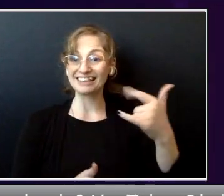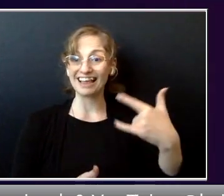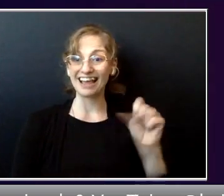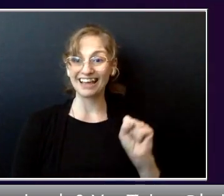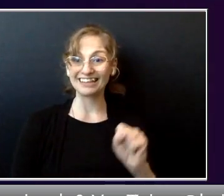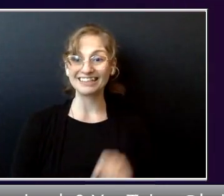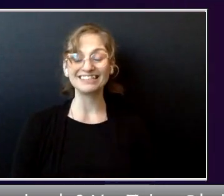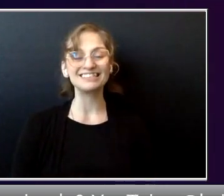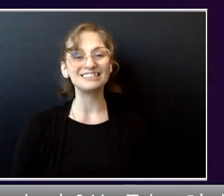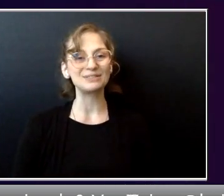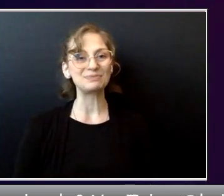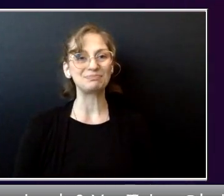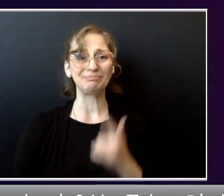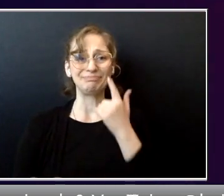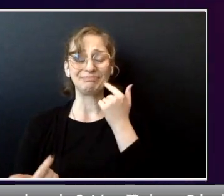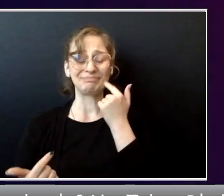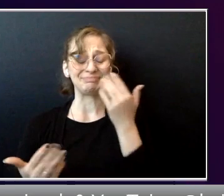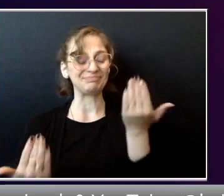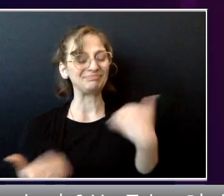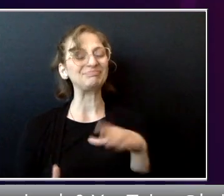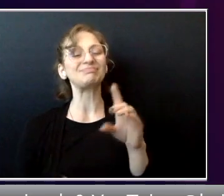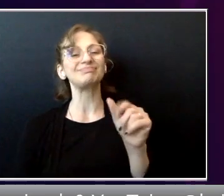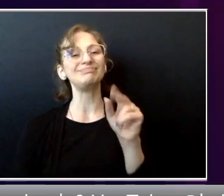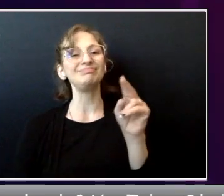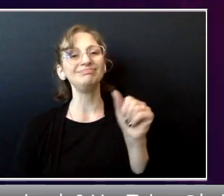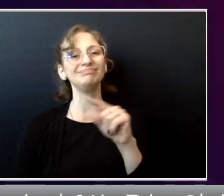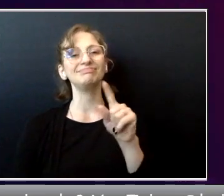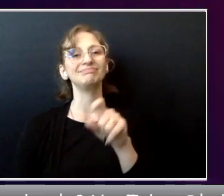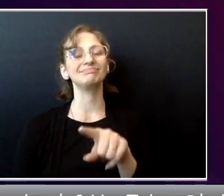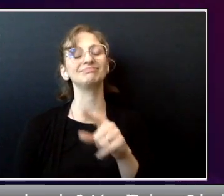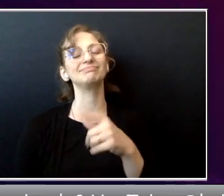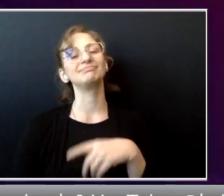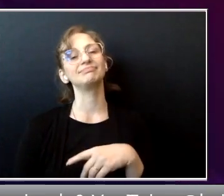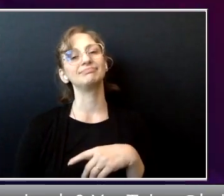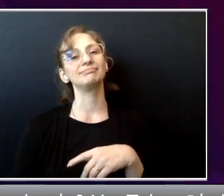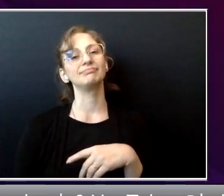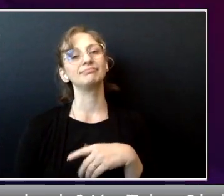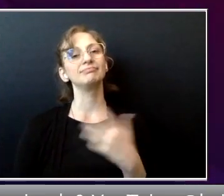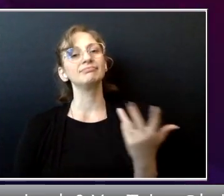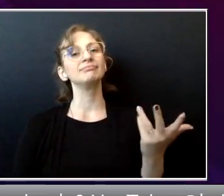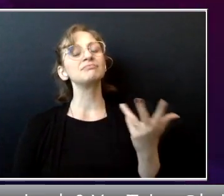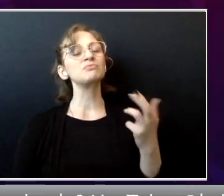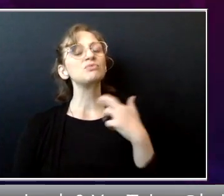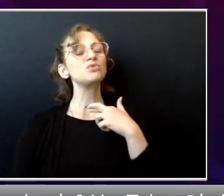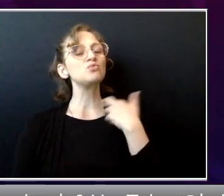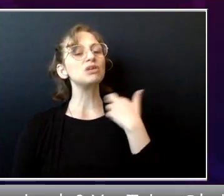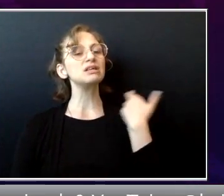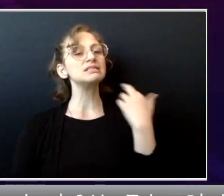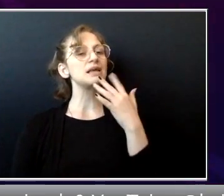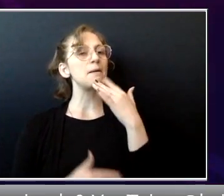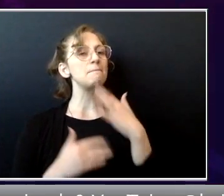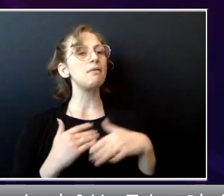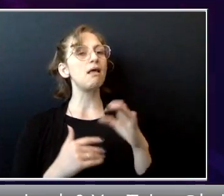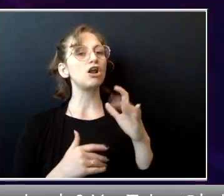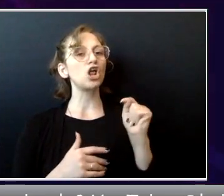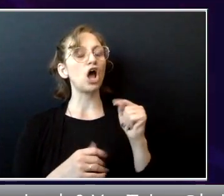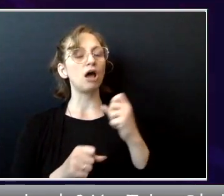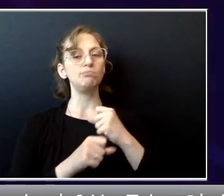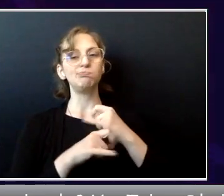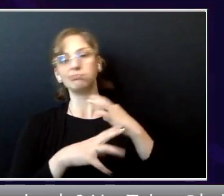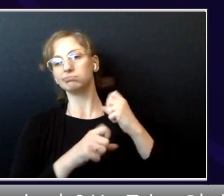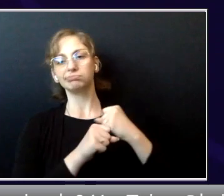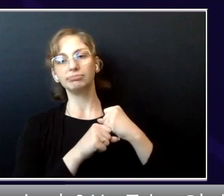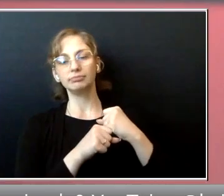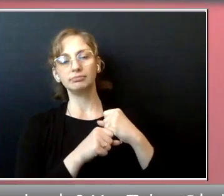Dana has a question. Dana wants to know, what's the risk of a blood clot rupturing? Do blood clots ever rupture? So the